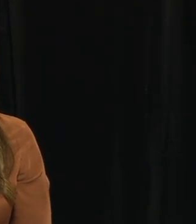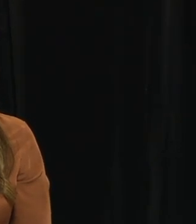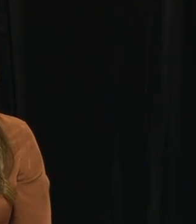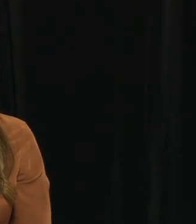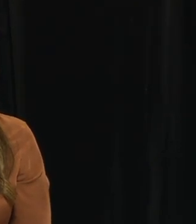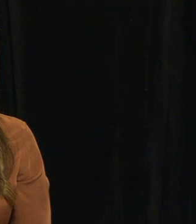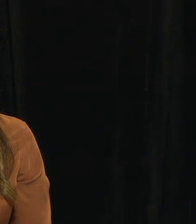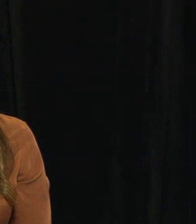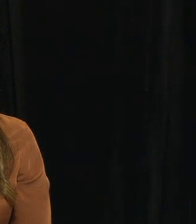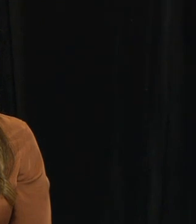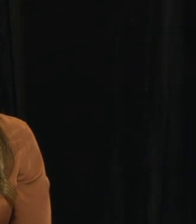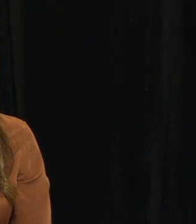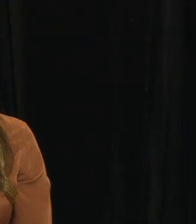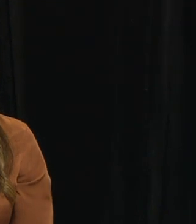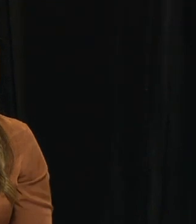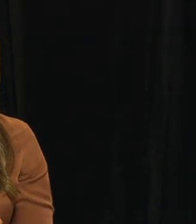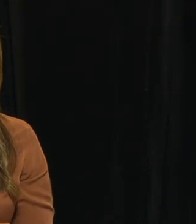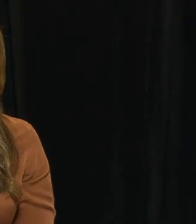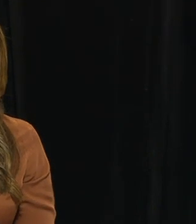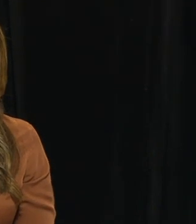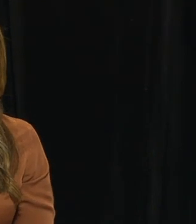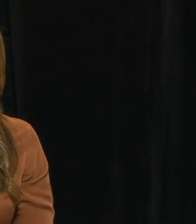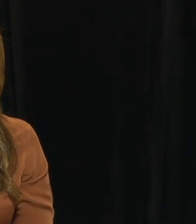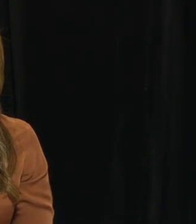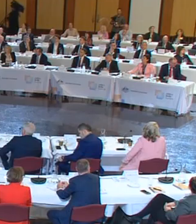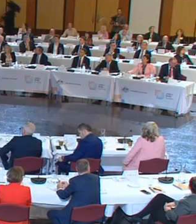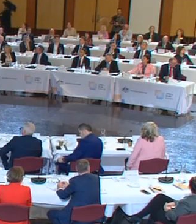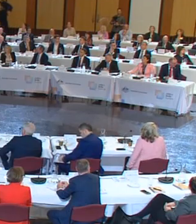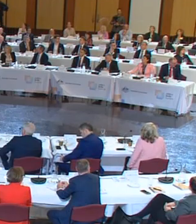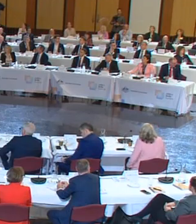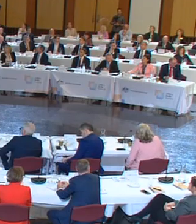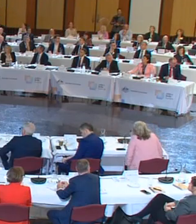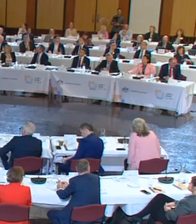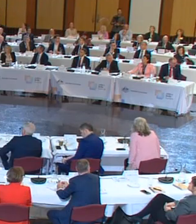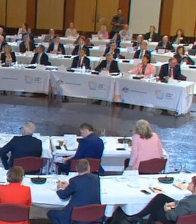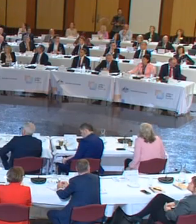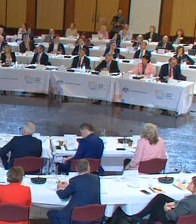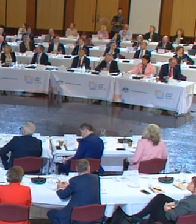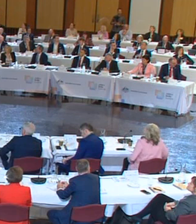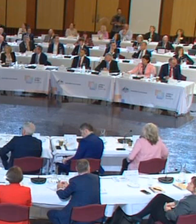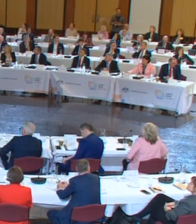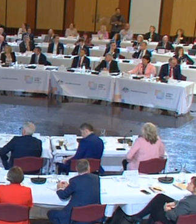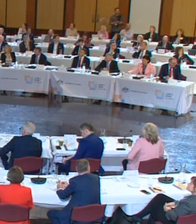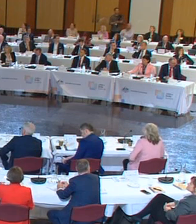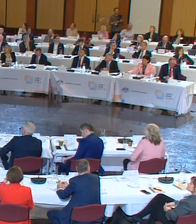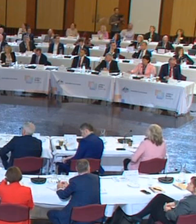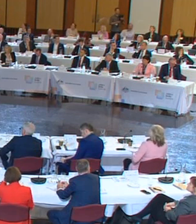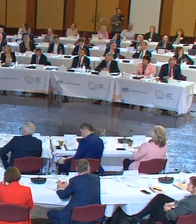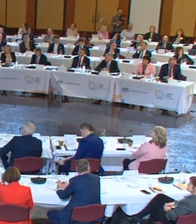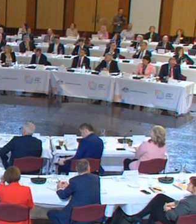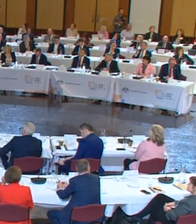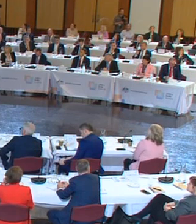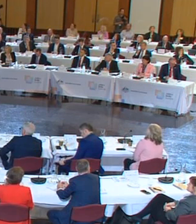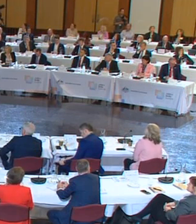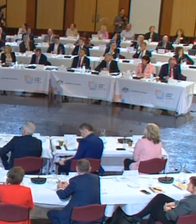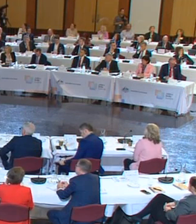hello um thank you everyone AI group very much welcomes the opportunity to participate in this Summit as well